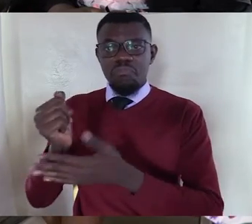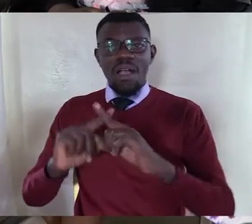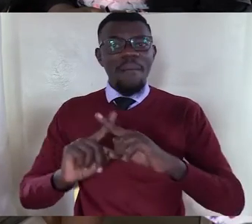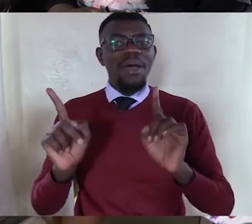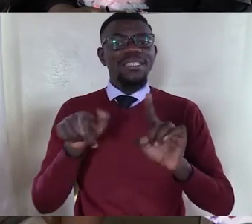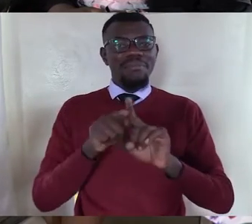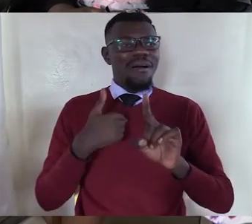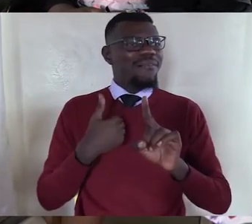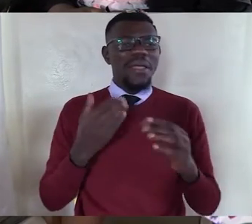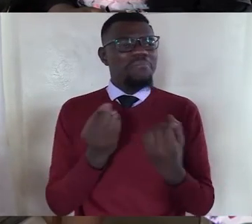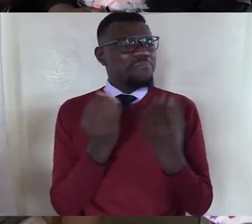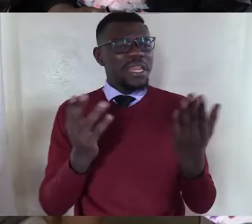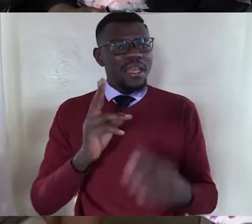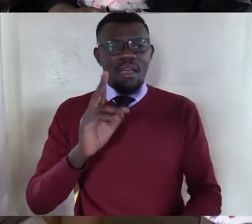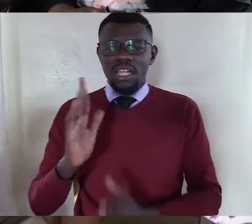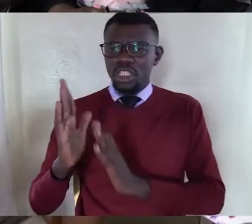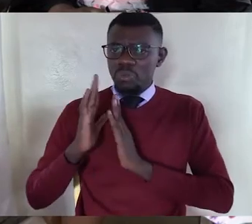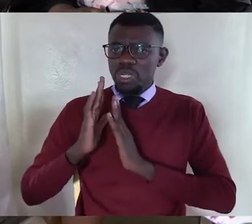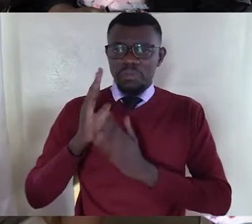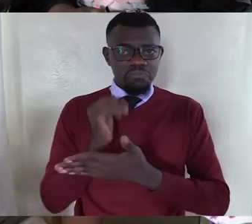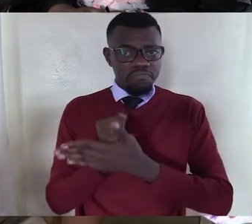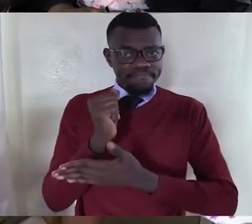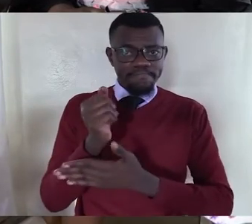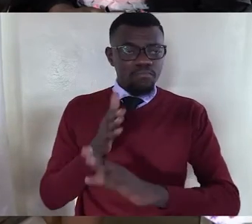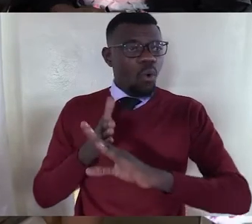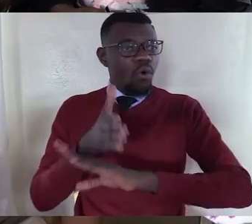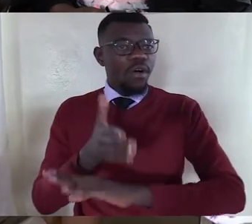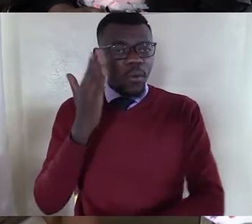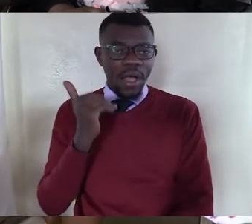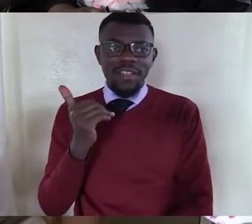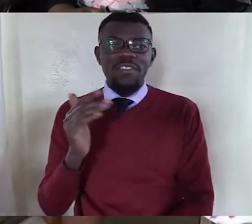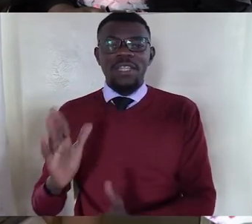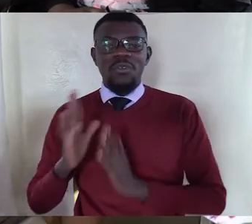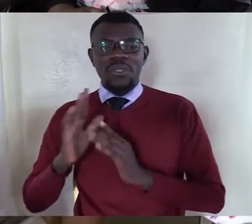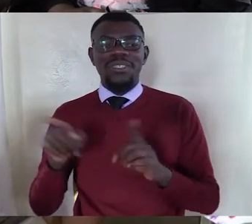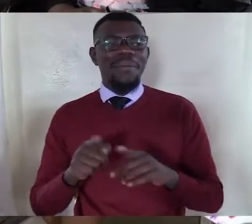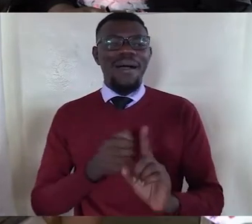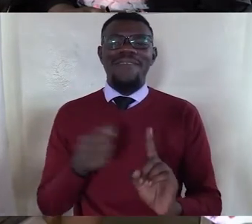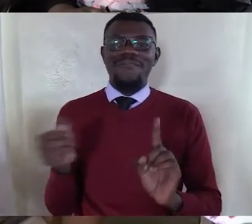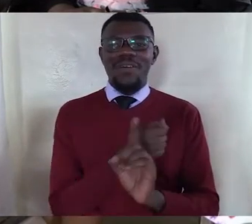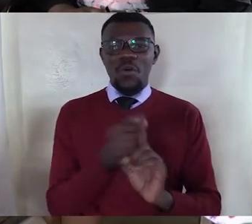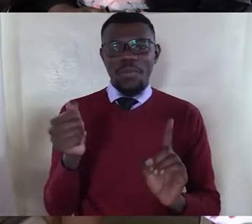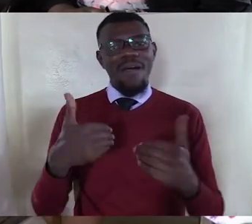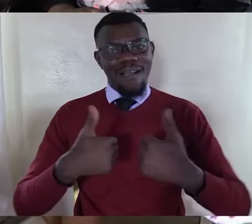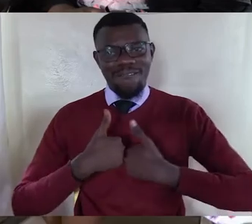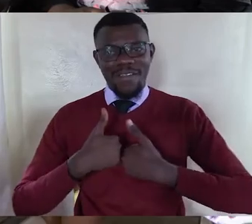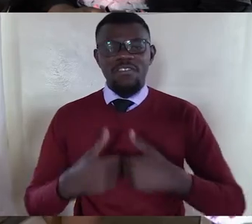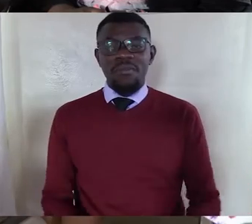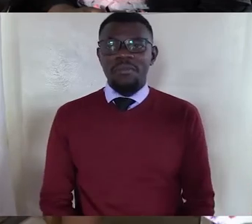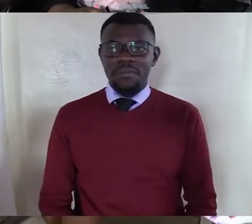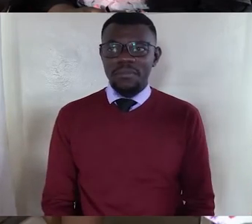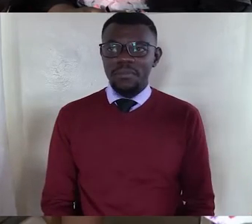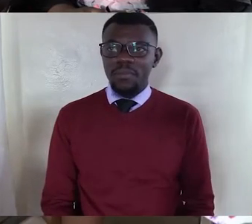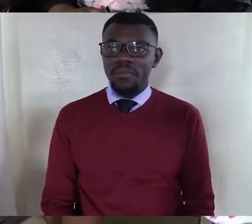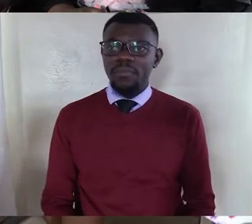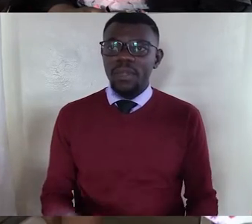governors, aspirants, MPs, who now have bloggers who they